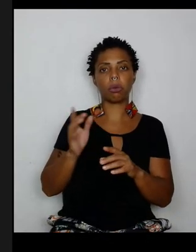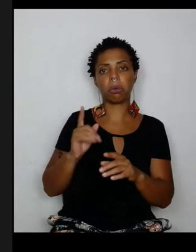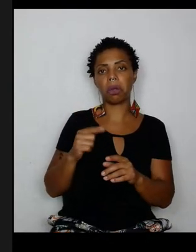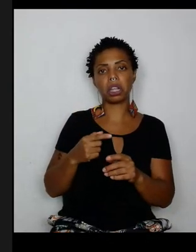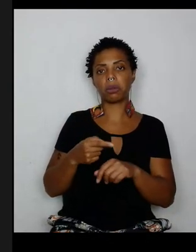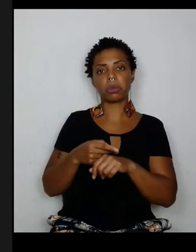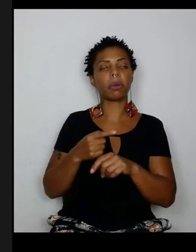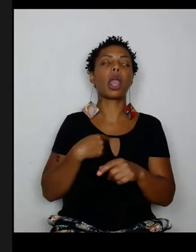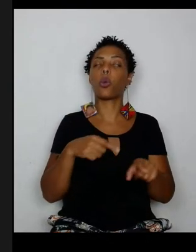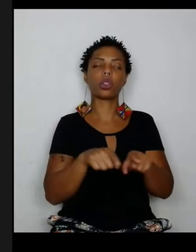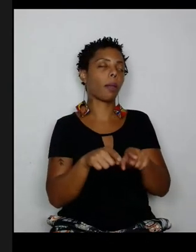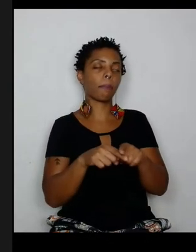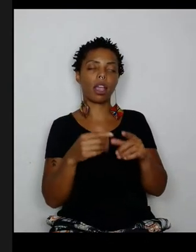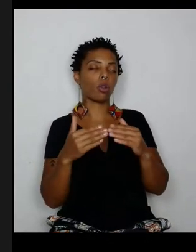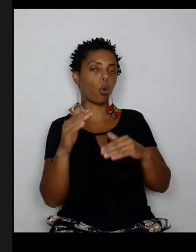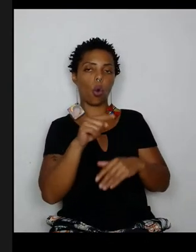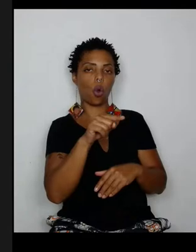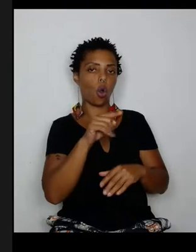here